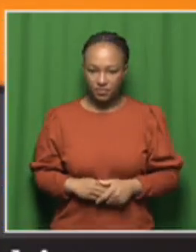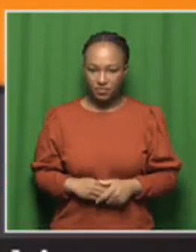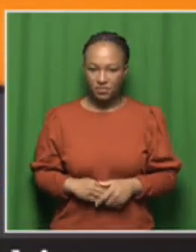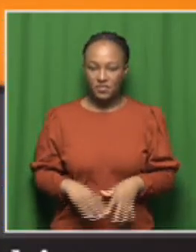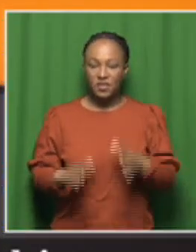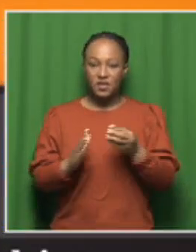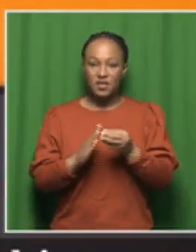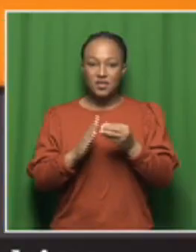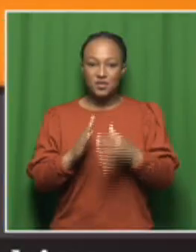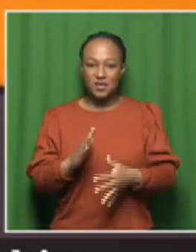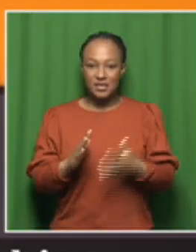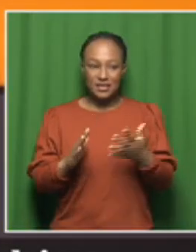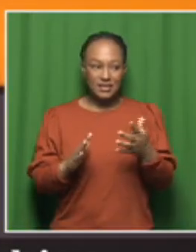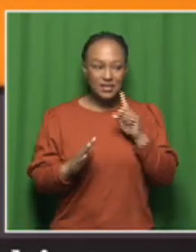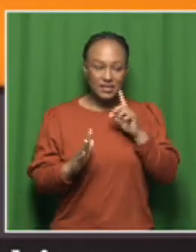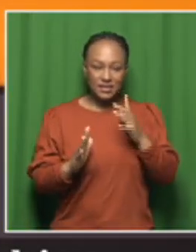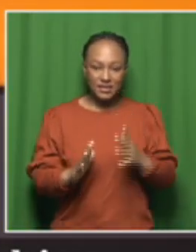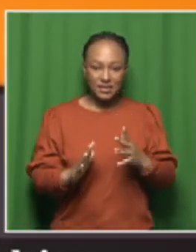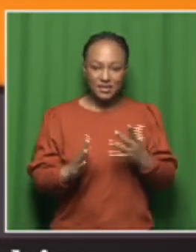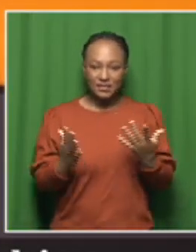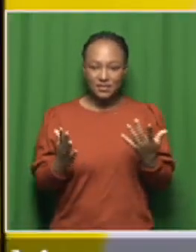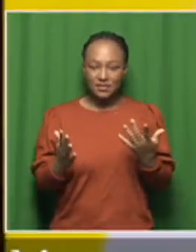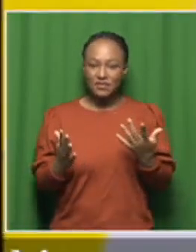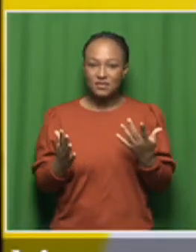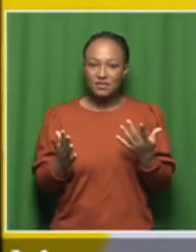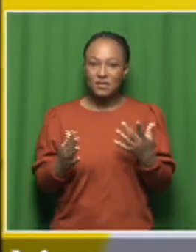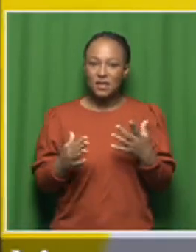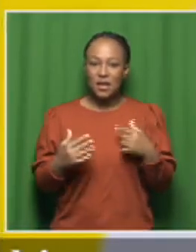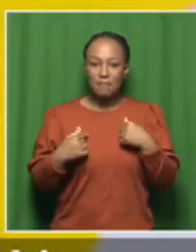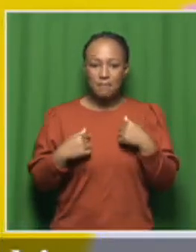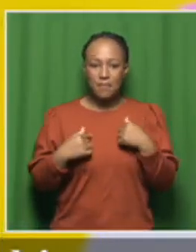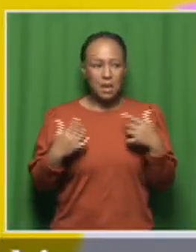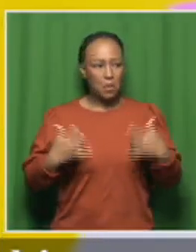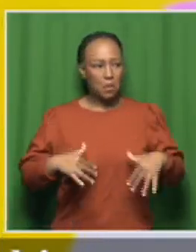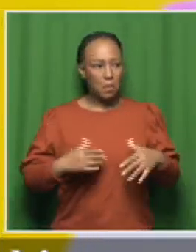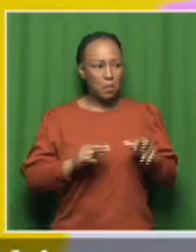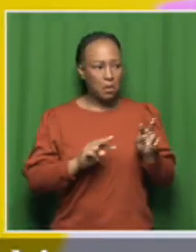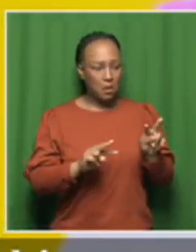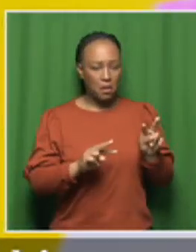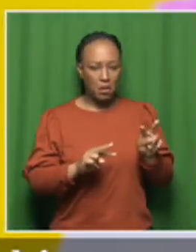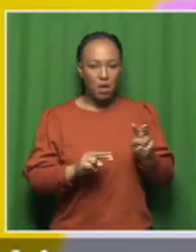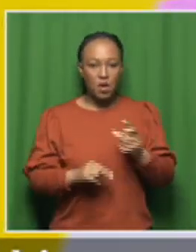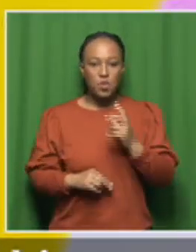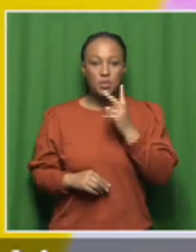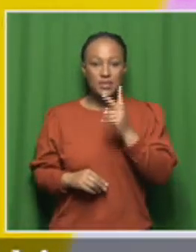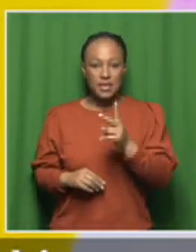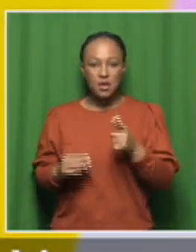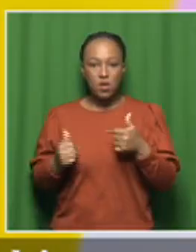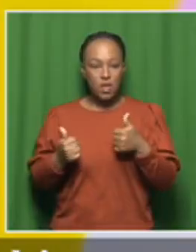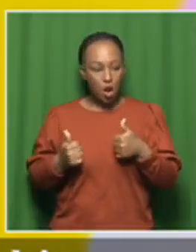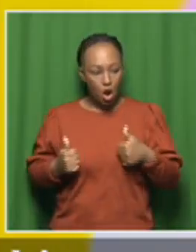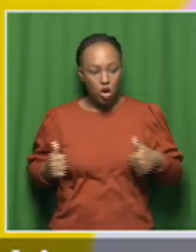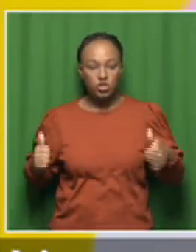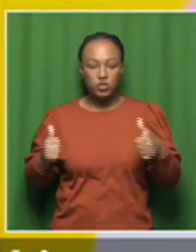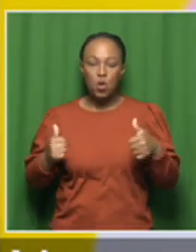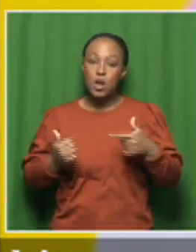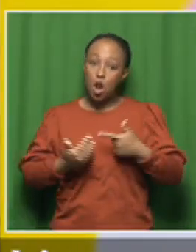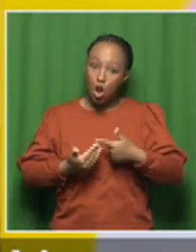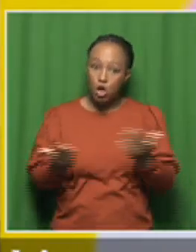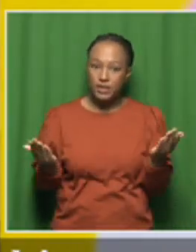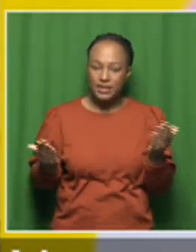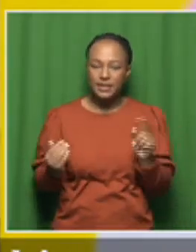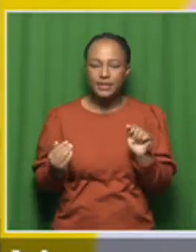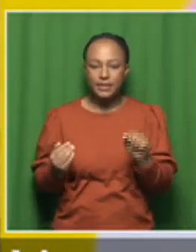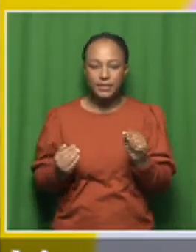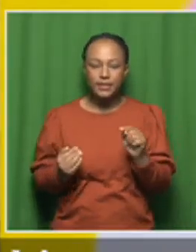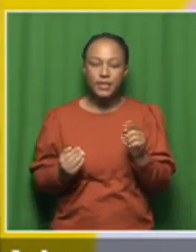ready, the teacher appears, right? Exactly. I was really impressed by them. So yeah, you're going to see them on the launch. They'll be there, and they'll be talking